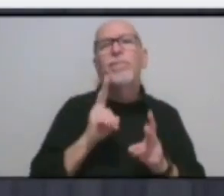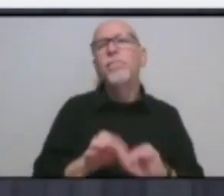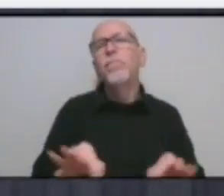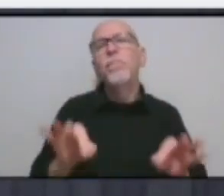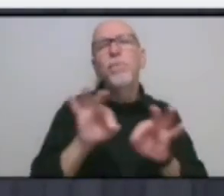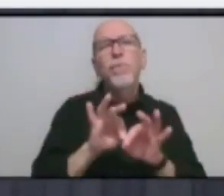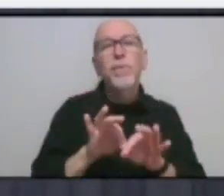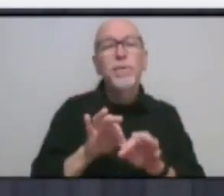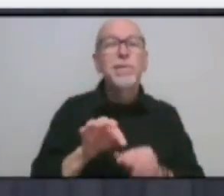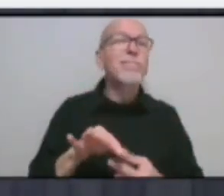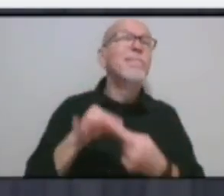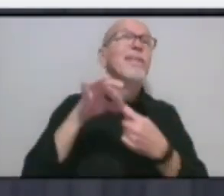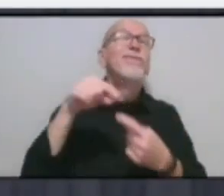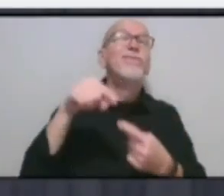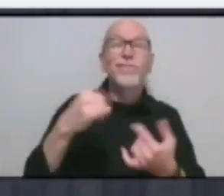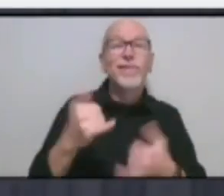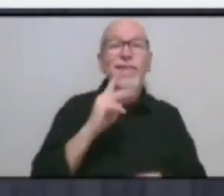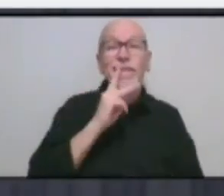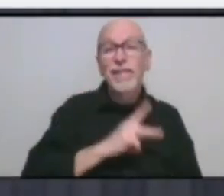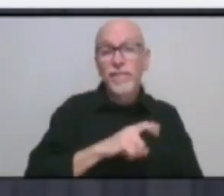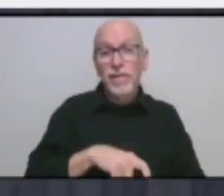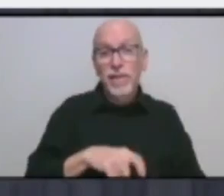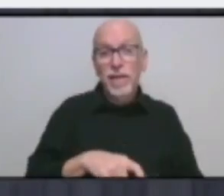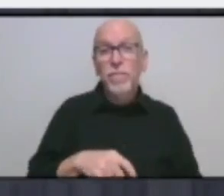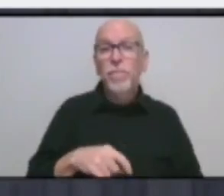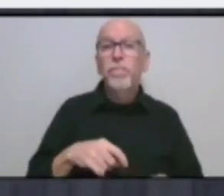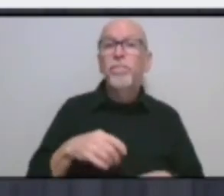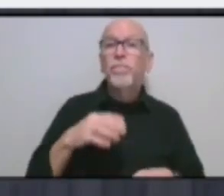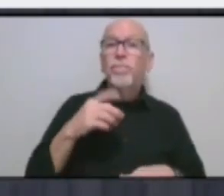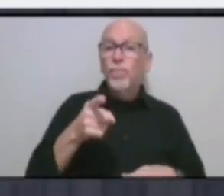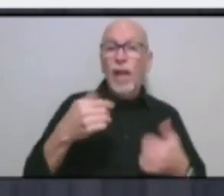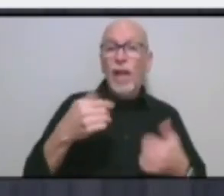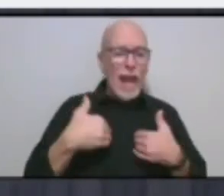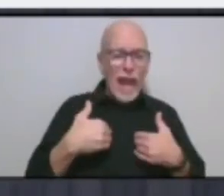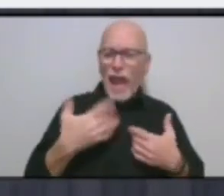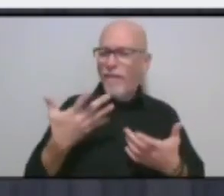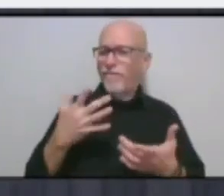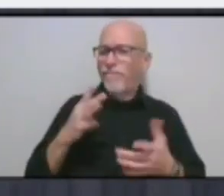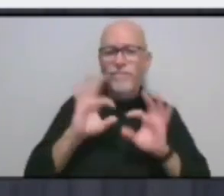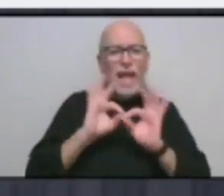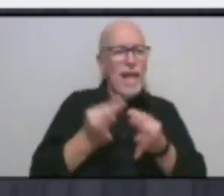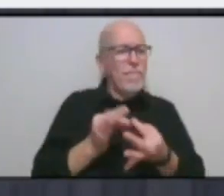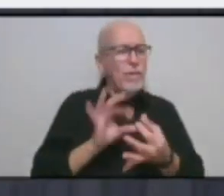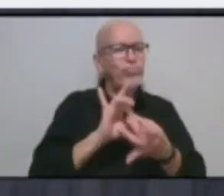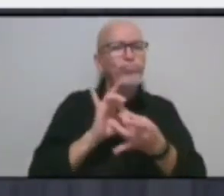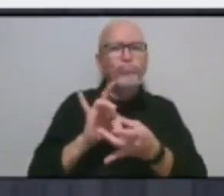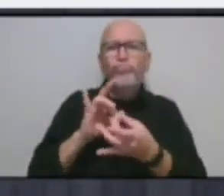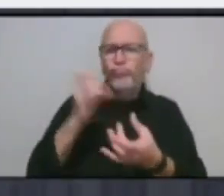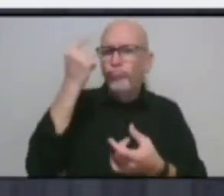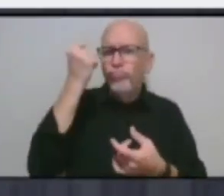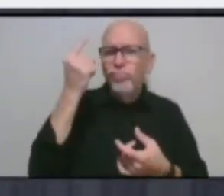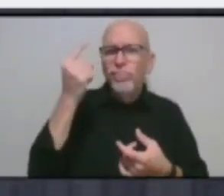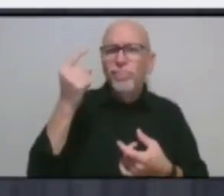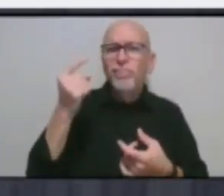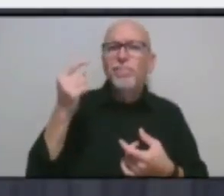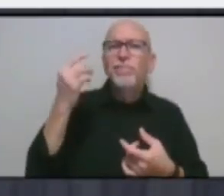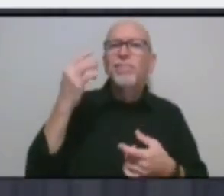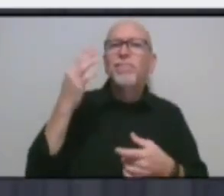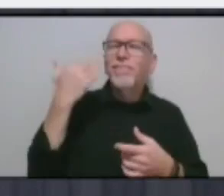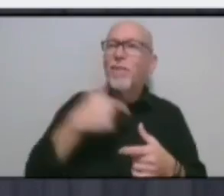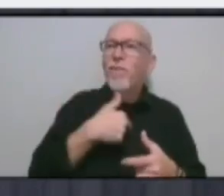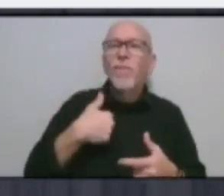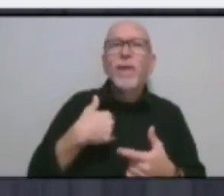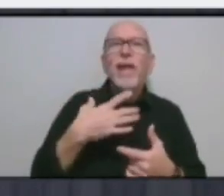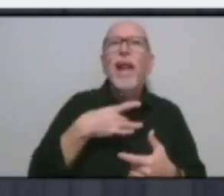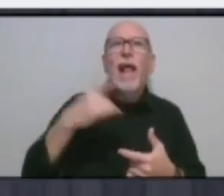around Thanksgiving. Just because you have a genetic connection with your family, and I know this is a little counterintuitive, but because we like to think